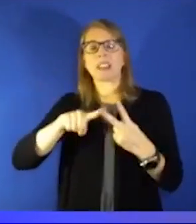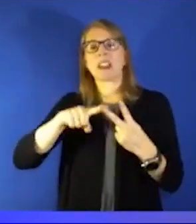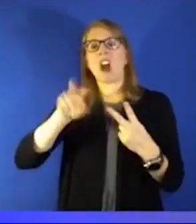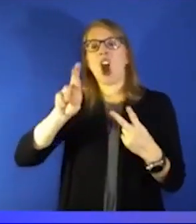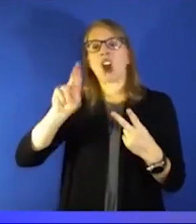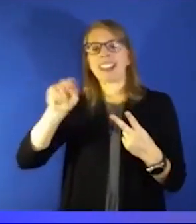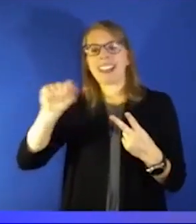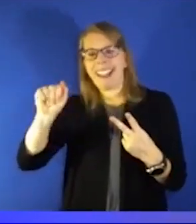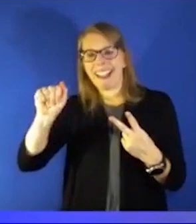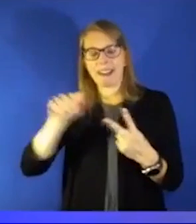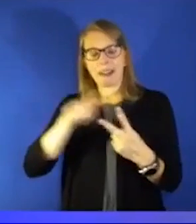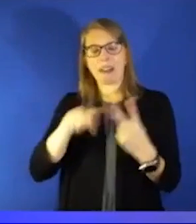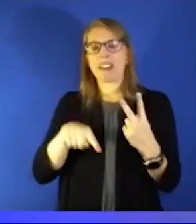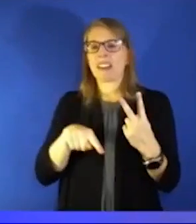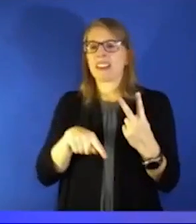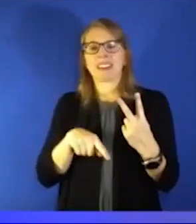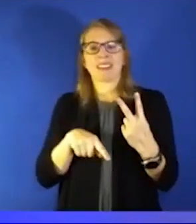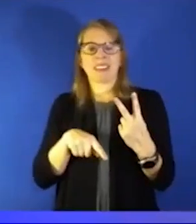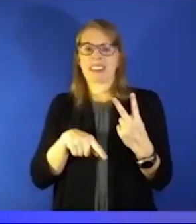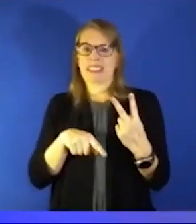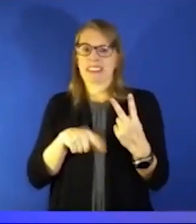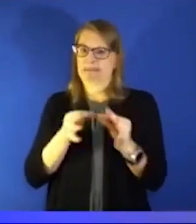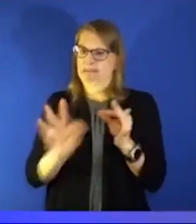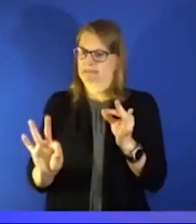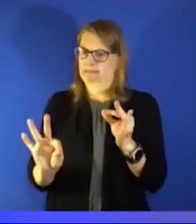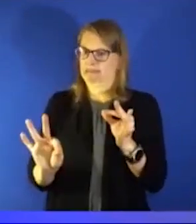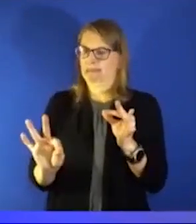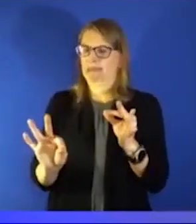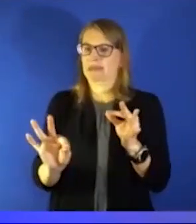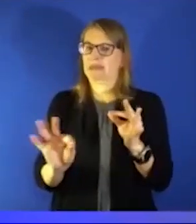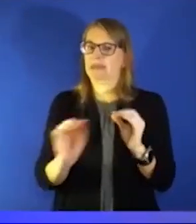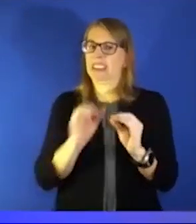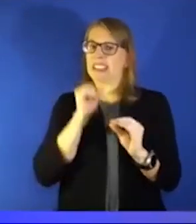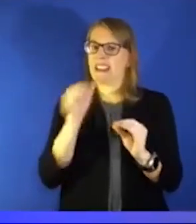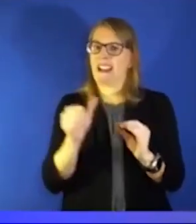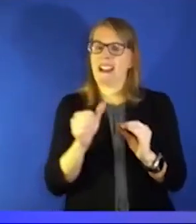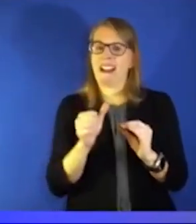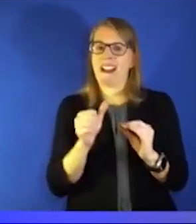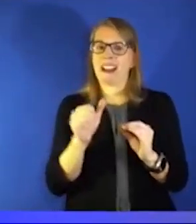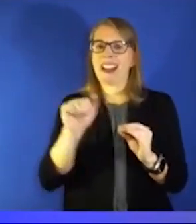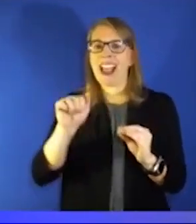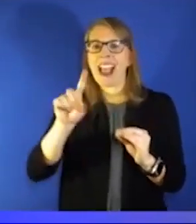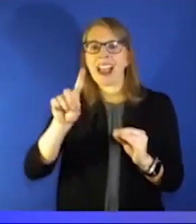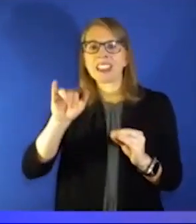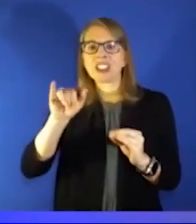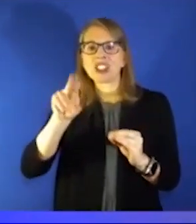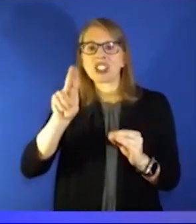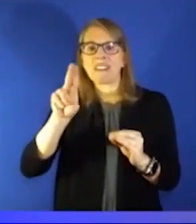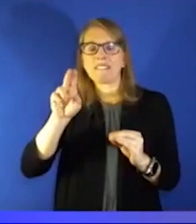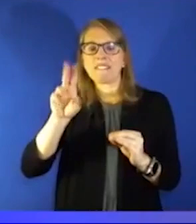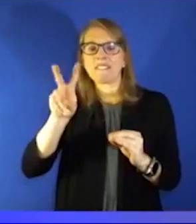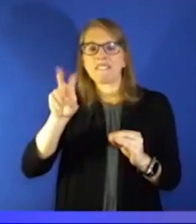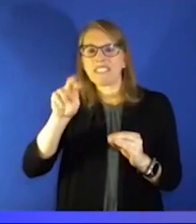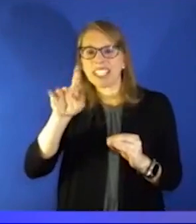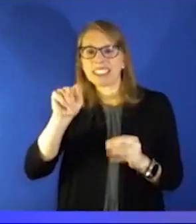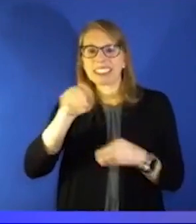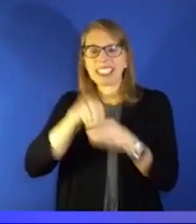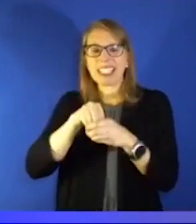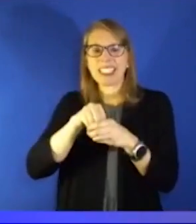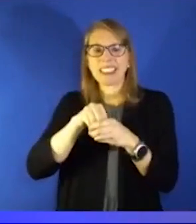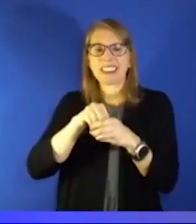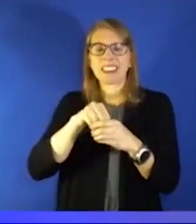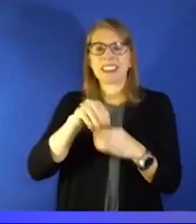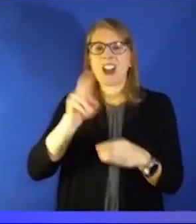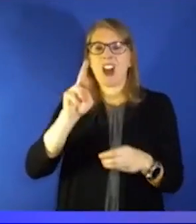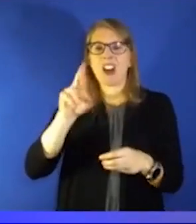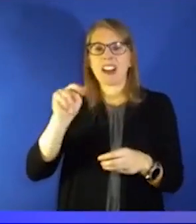I mean, it's really pretty simple. There's not an adjuvant in these vaccines, the RNA vaccines. The Johnson &